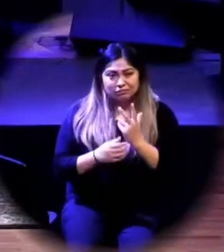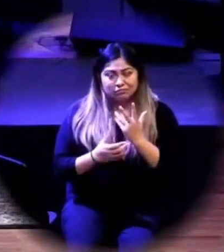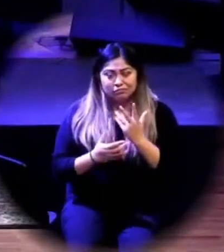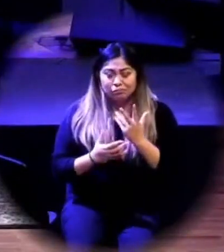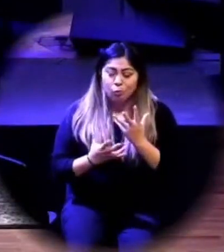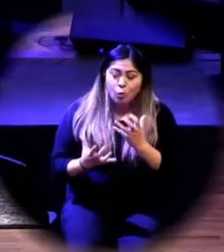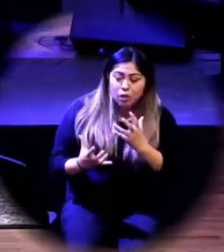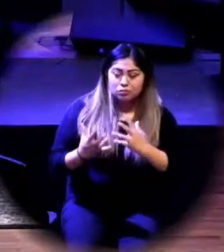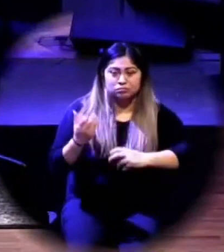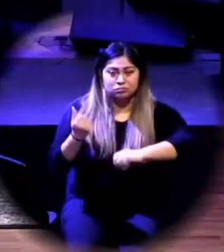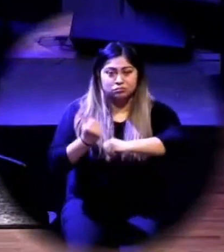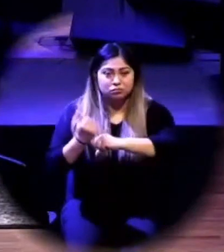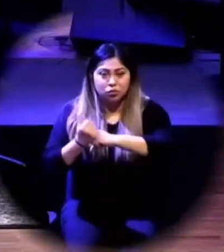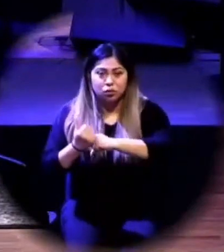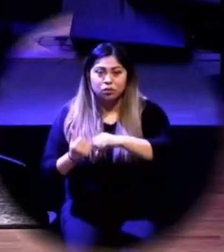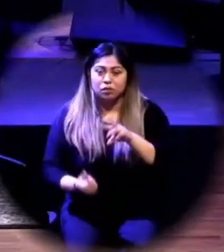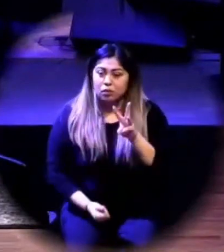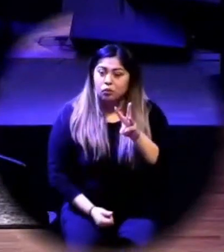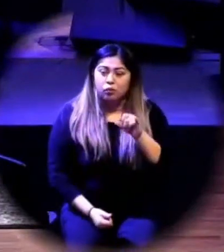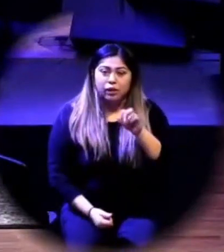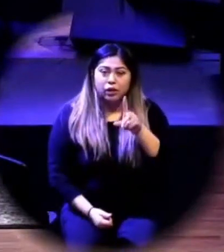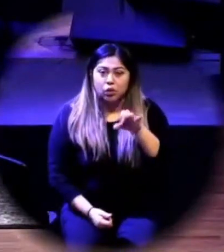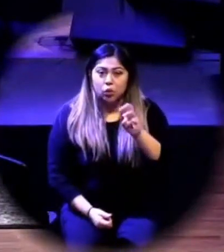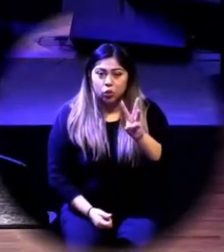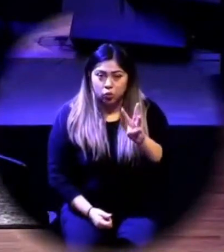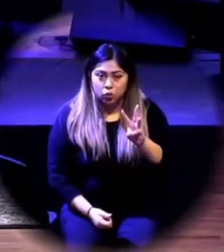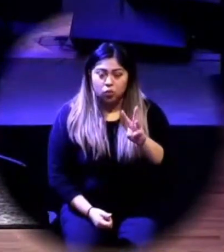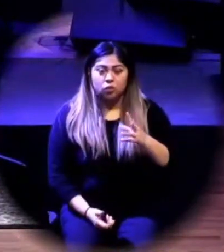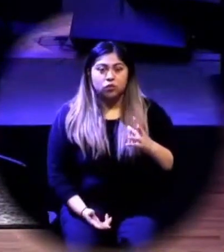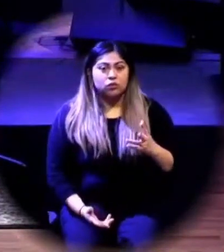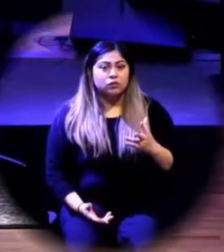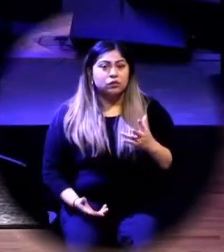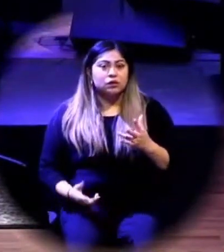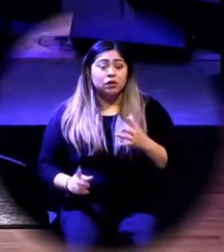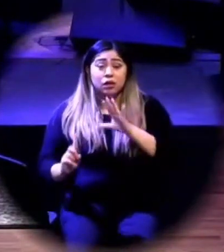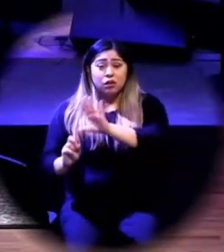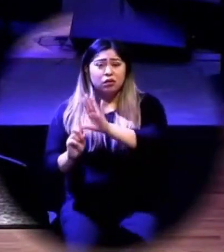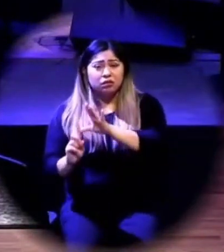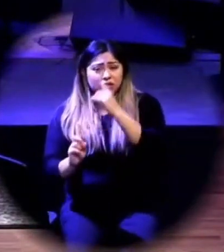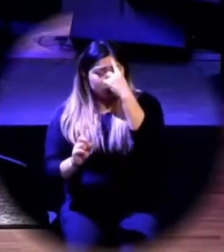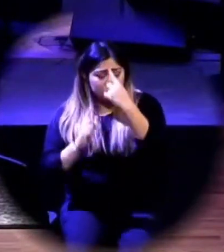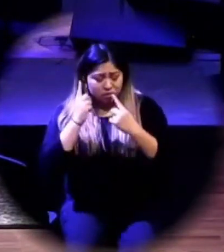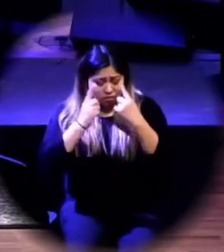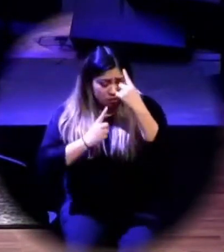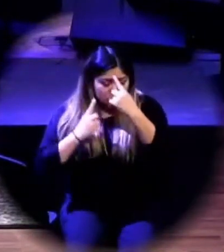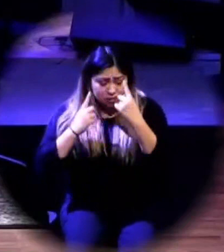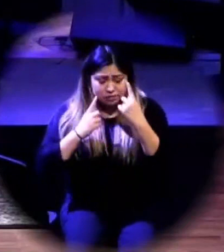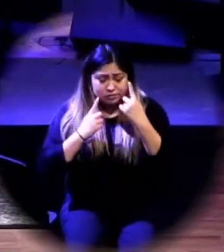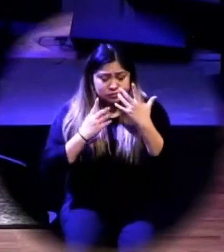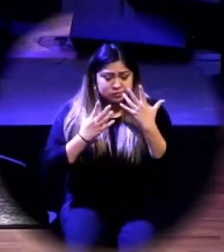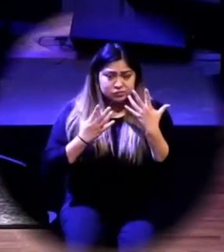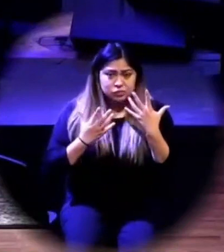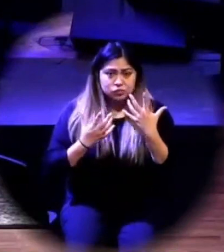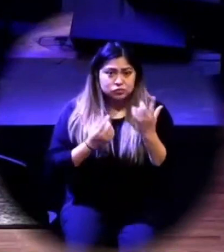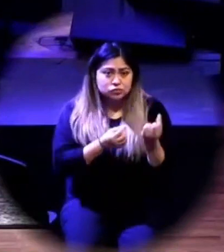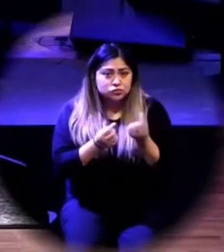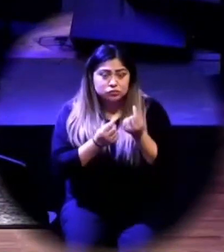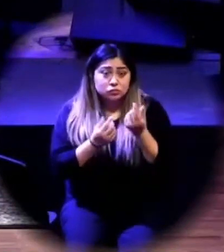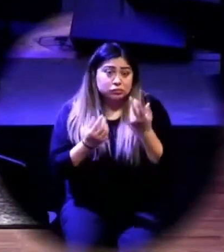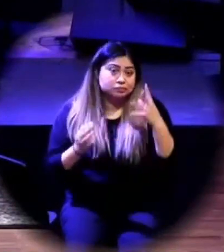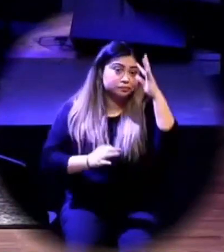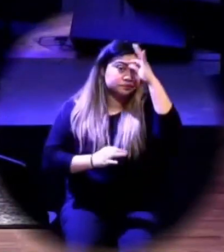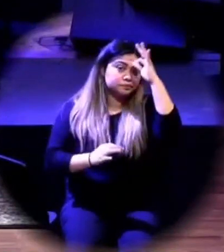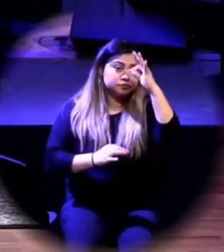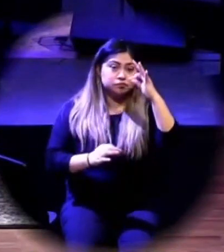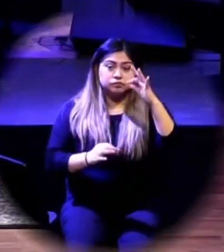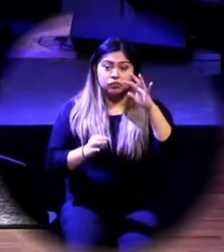of report as to what she was thinking or what she might have said, but I can imagine as she is walking down the road with that